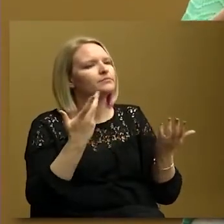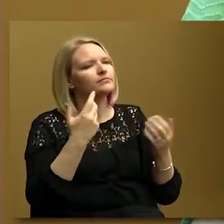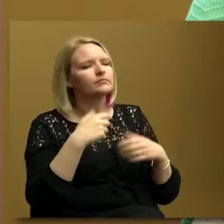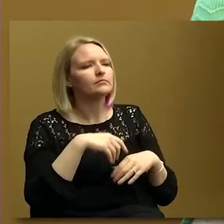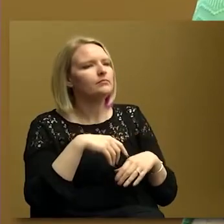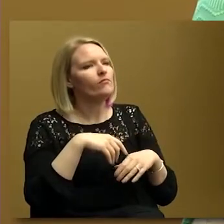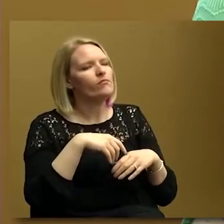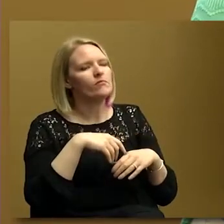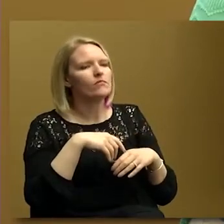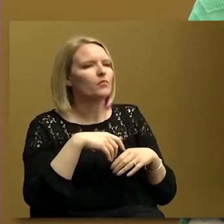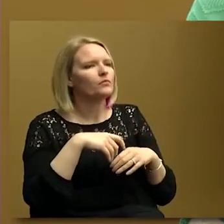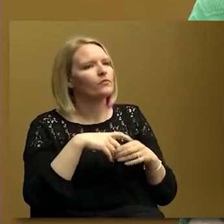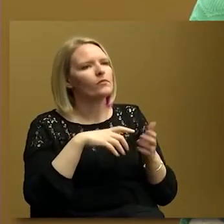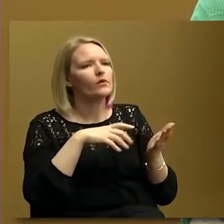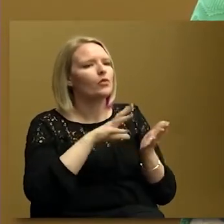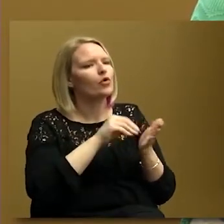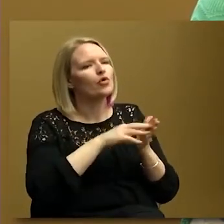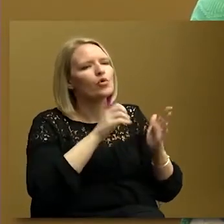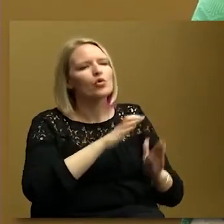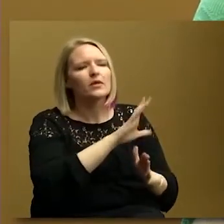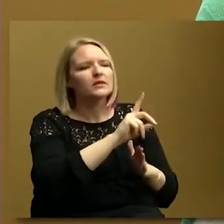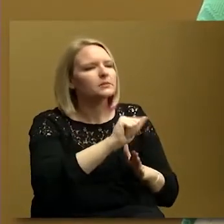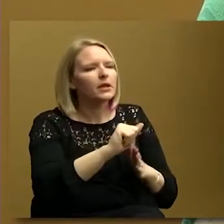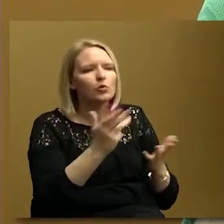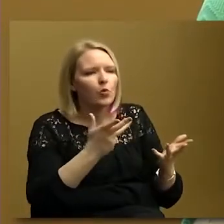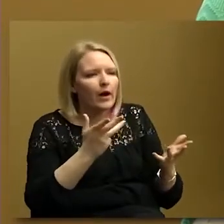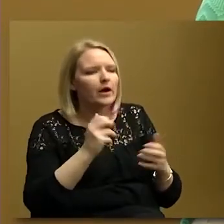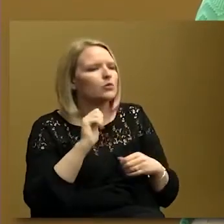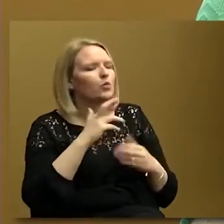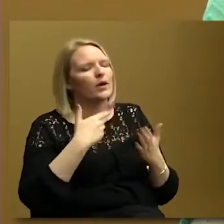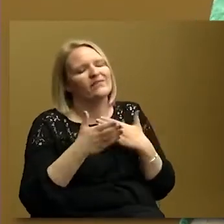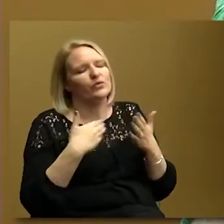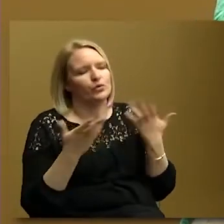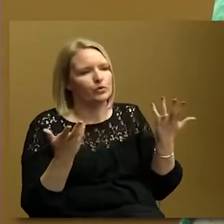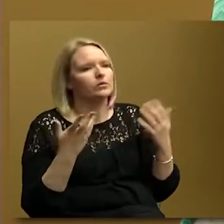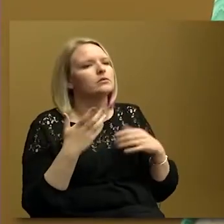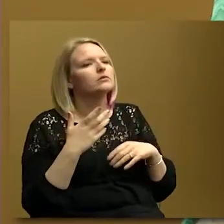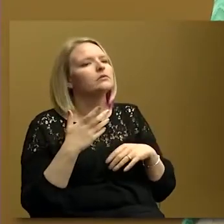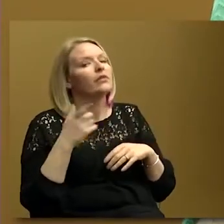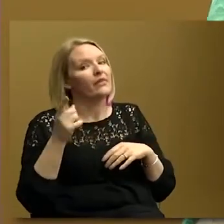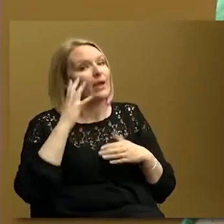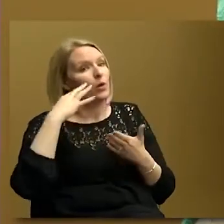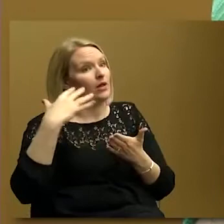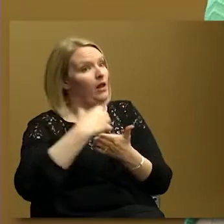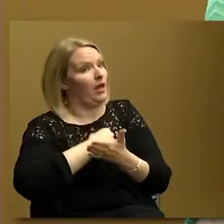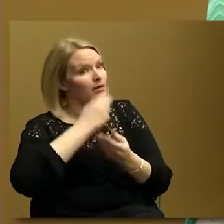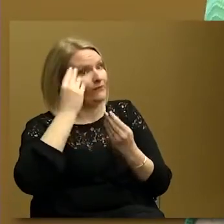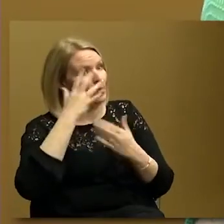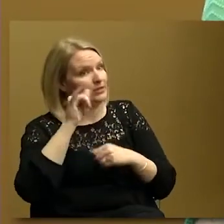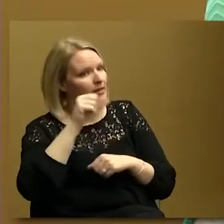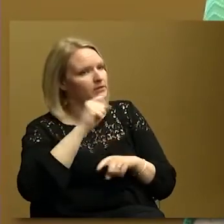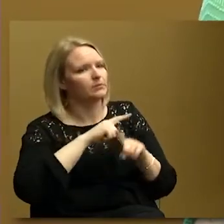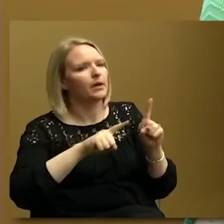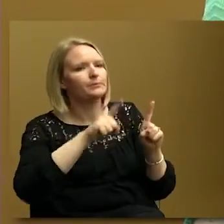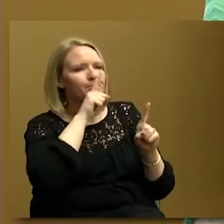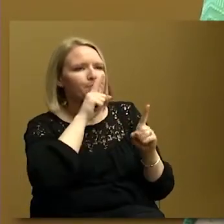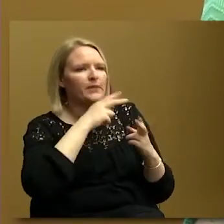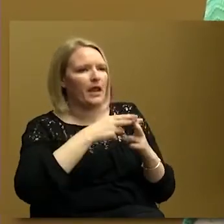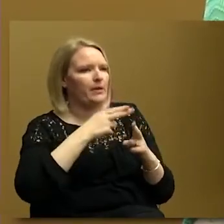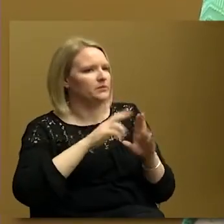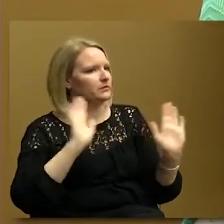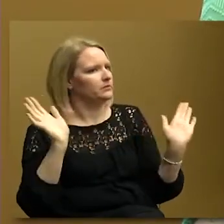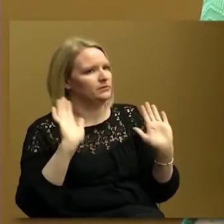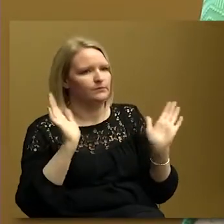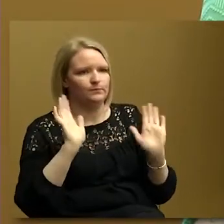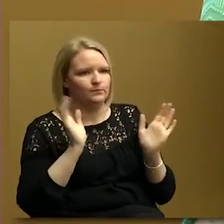their, the learner's disability or whatever. And then they're collecting data, but they don't have any names